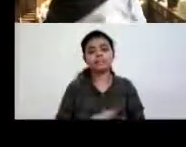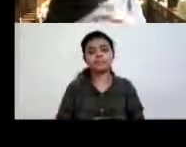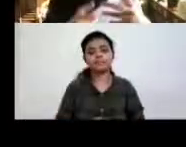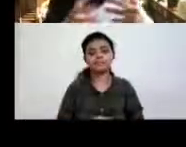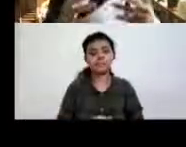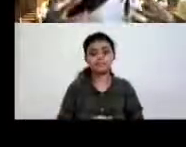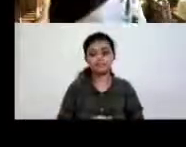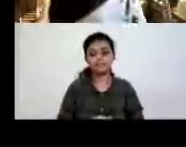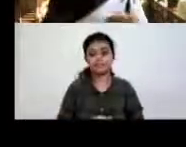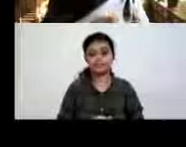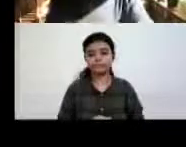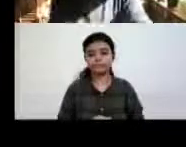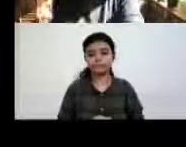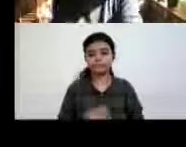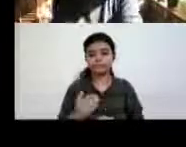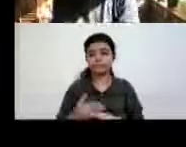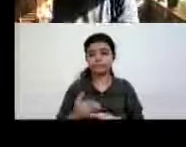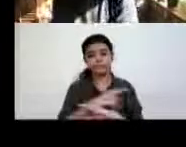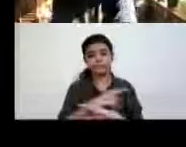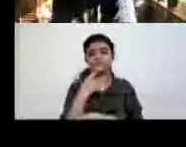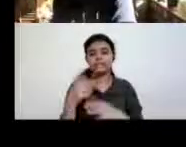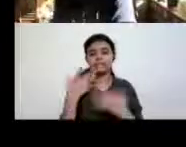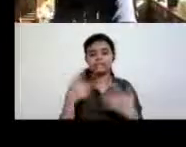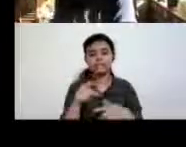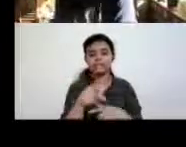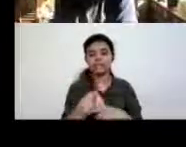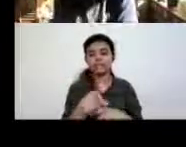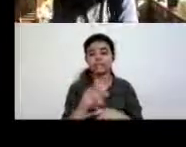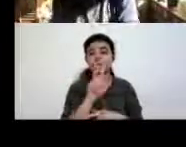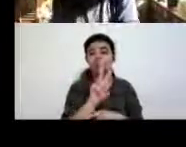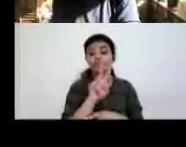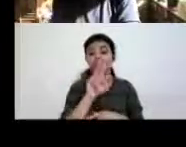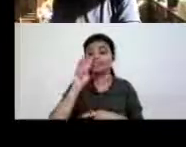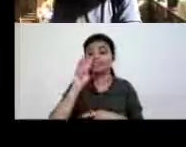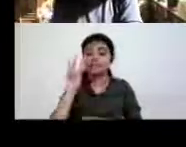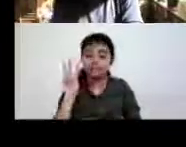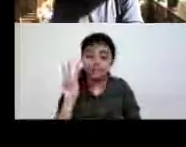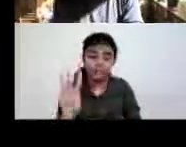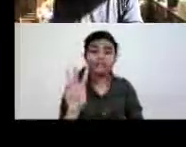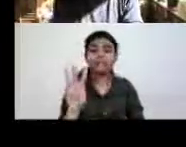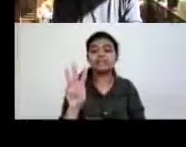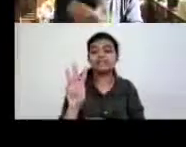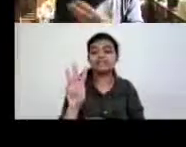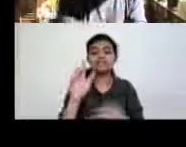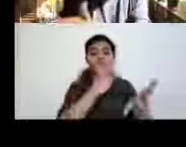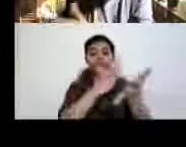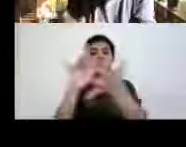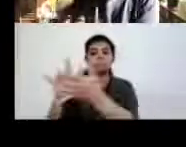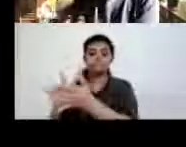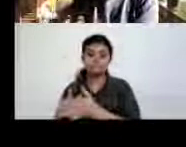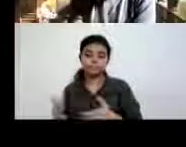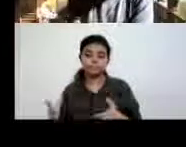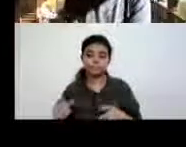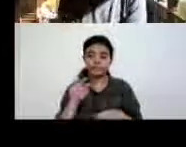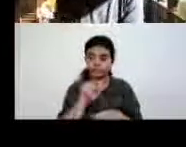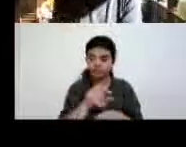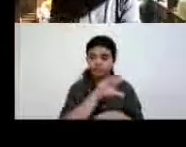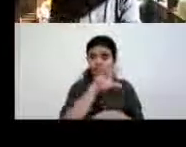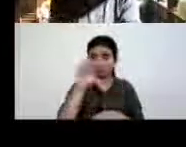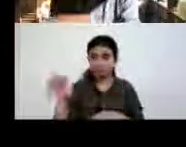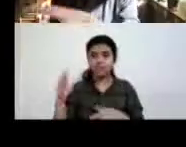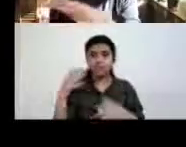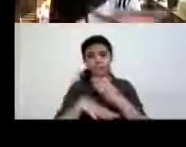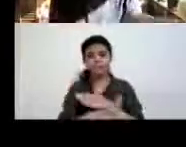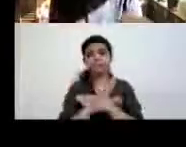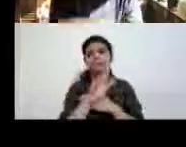We are, like, as I said, we were implementing 23 stations, hands-on stations in the building.